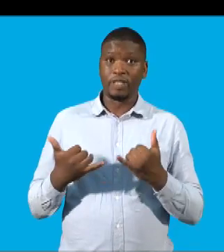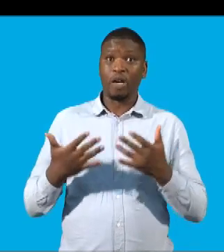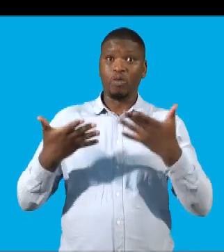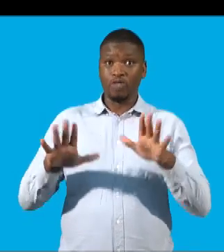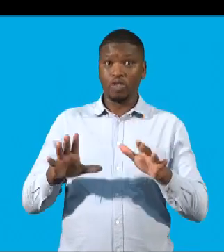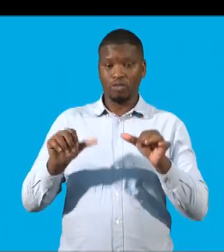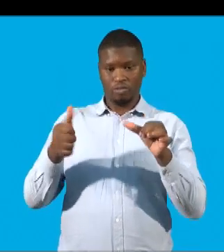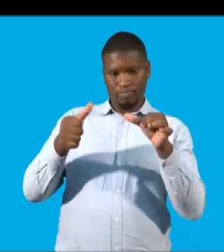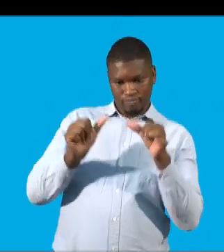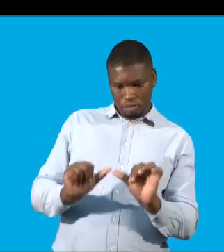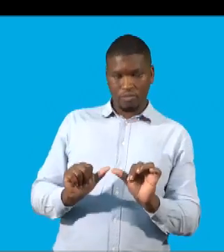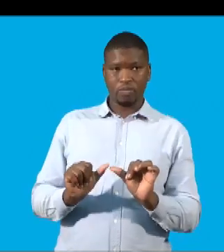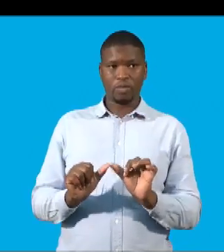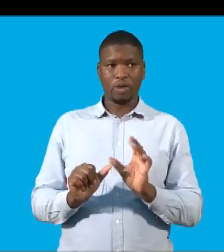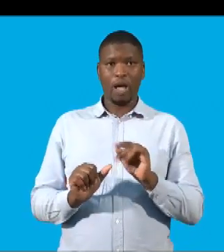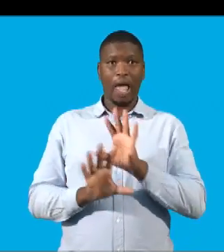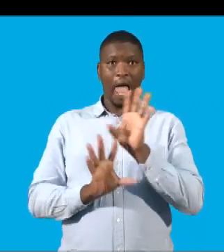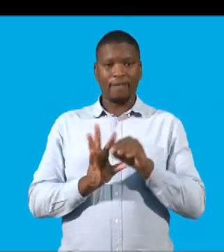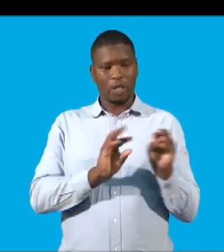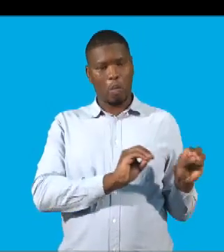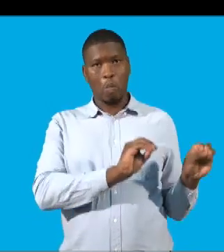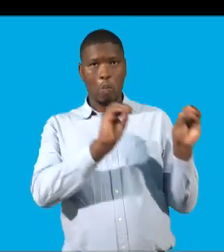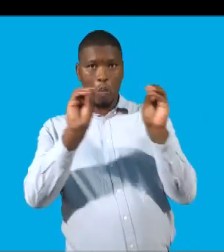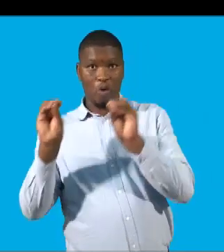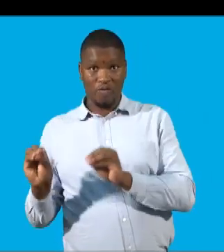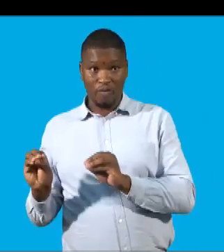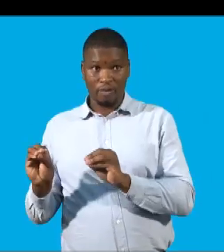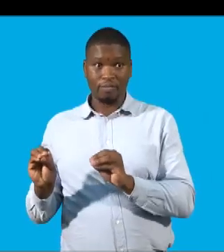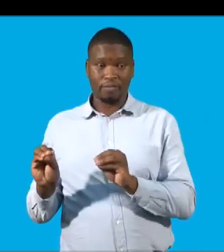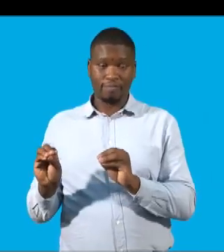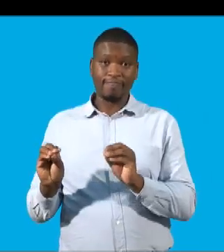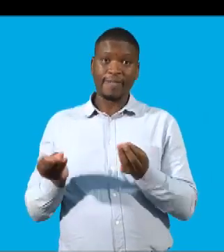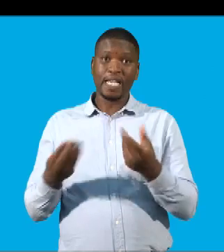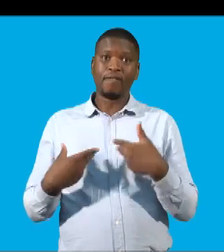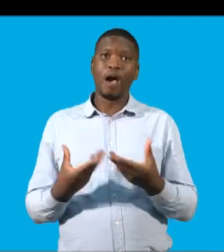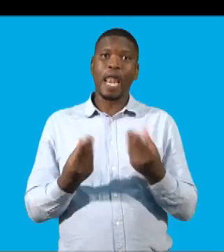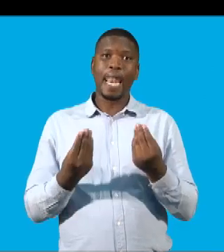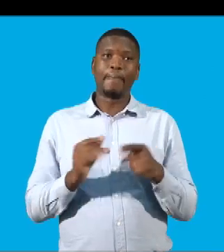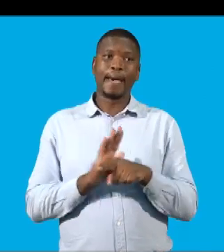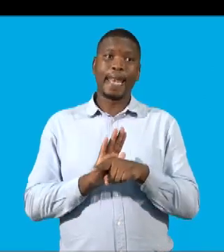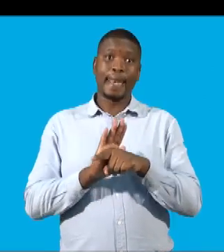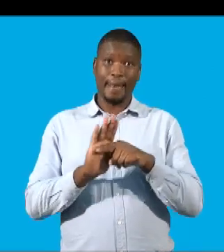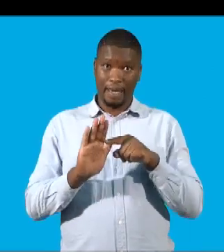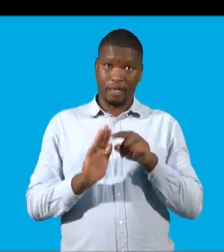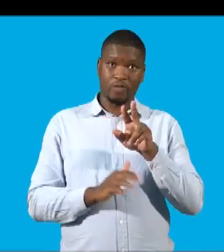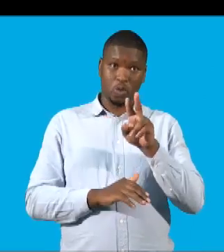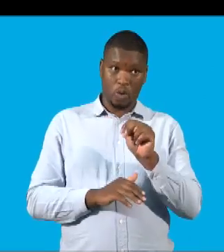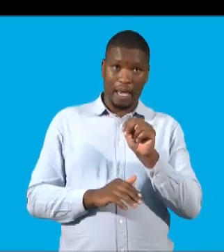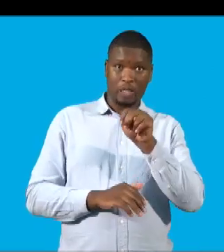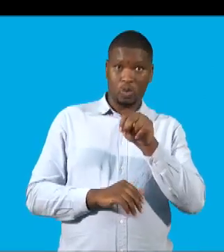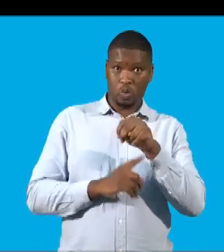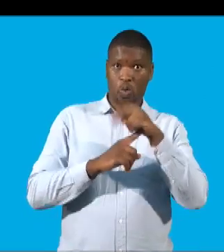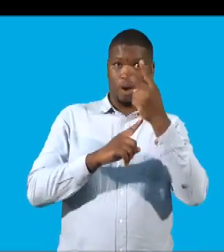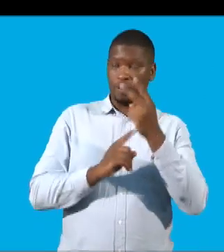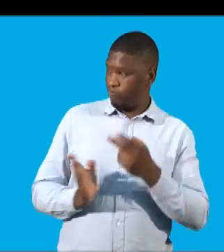And when we take all the terms to one side, that gives us a trinomial that's going to be a negative